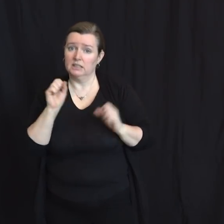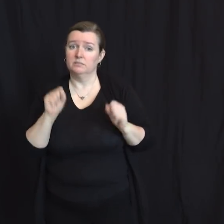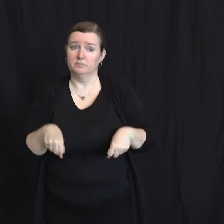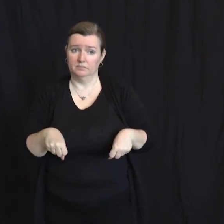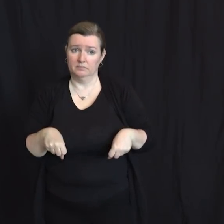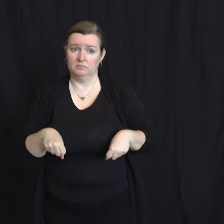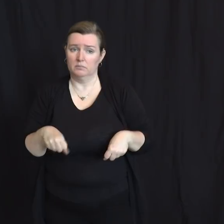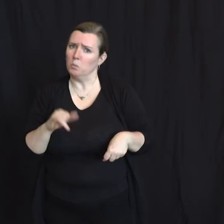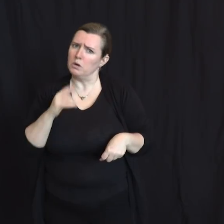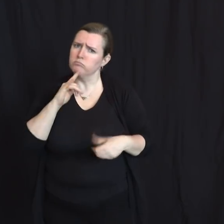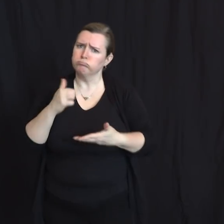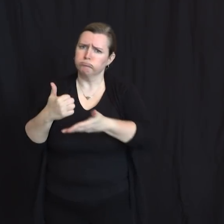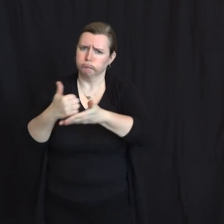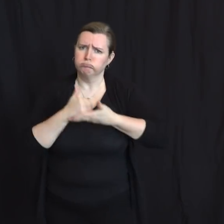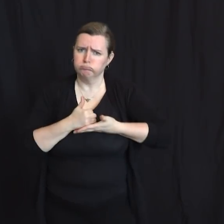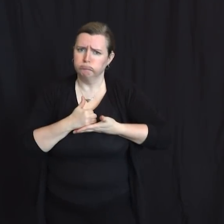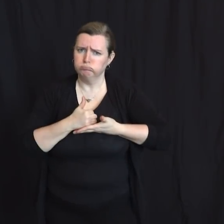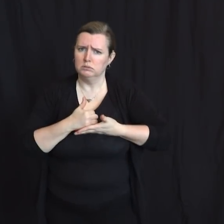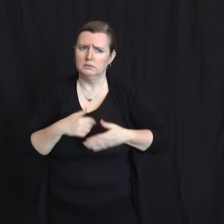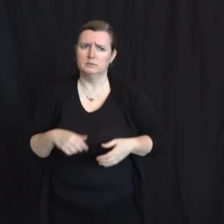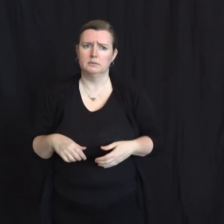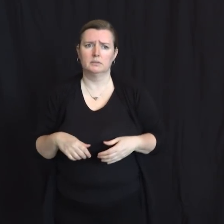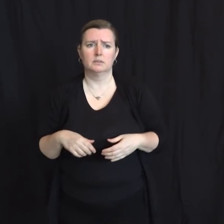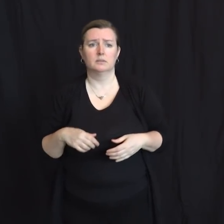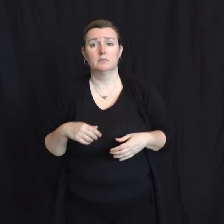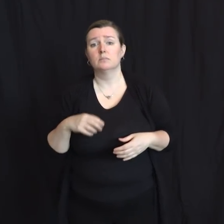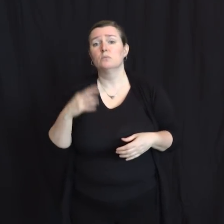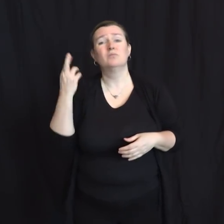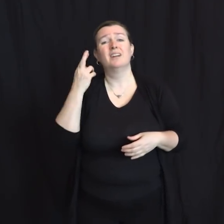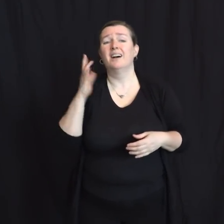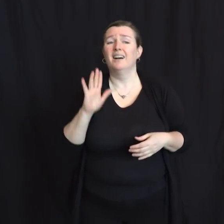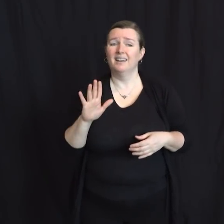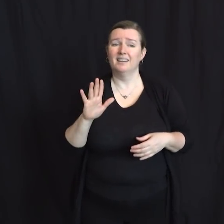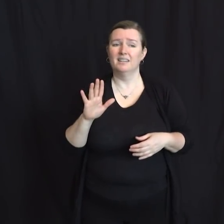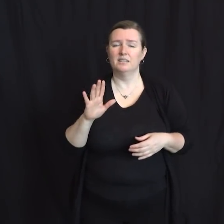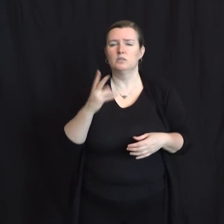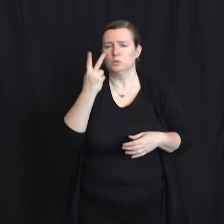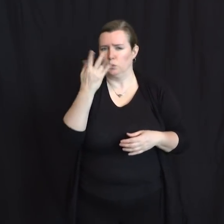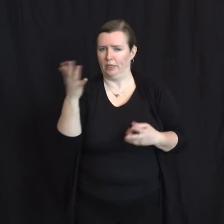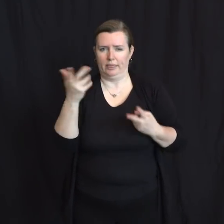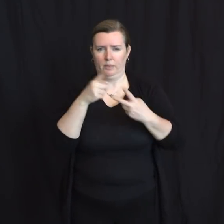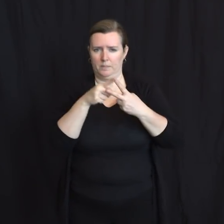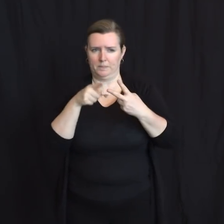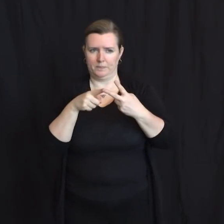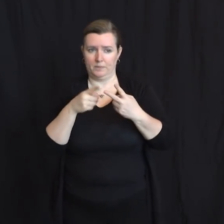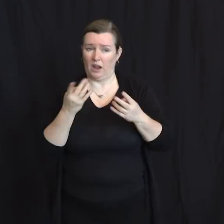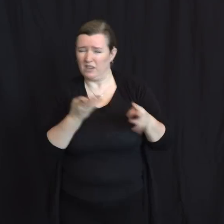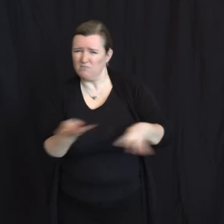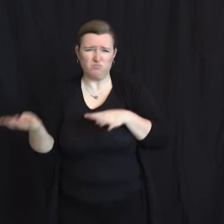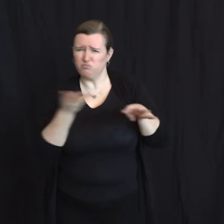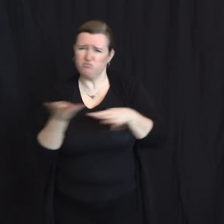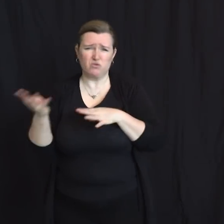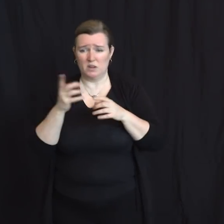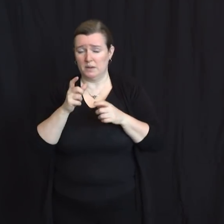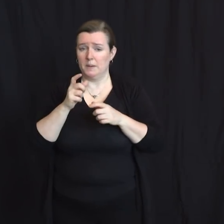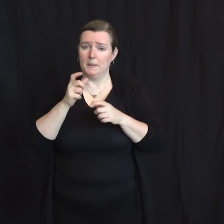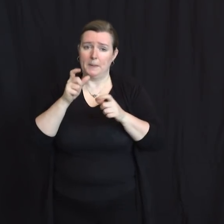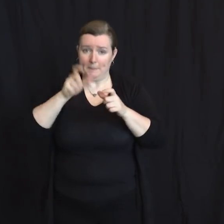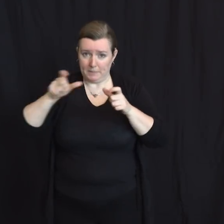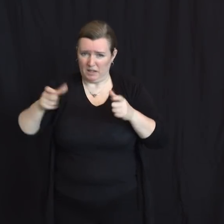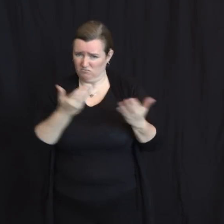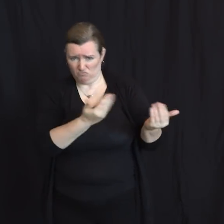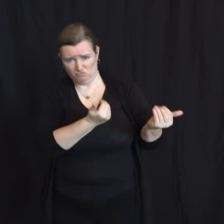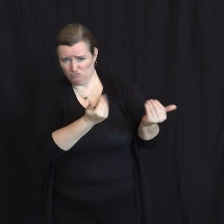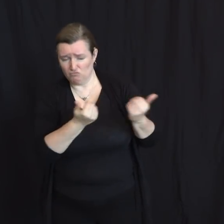difference. But I think it's important to realize there's 2 advances there. One is the large volume per se, and the other is the ability to do that